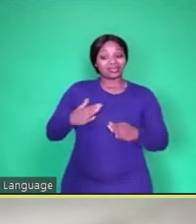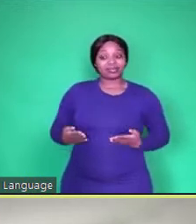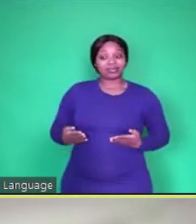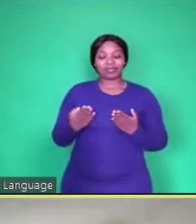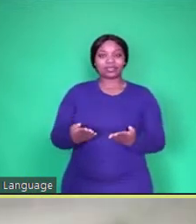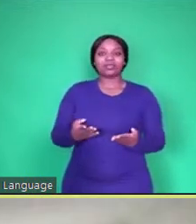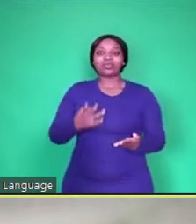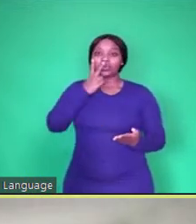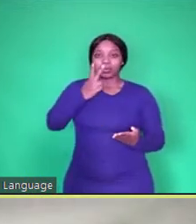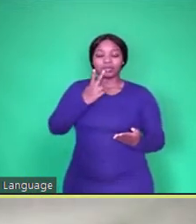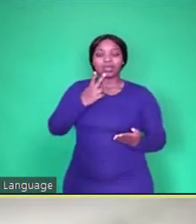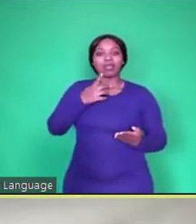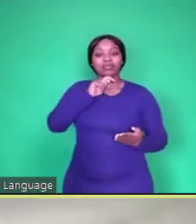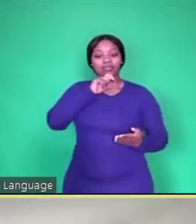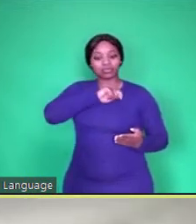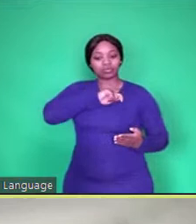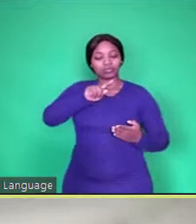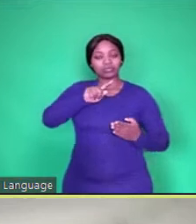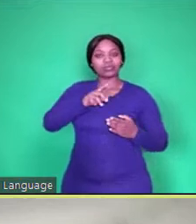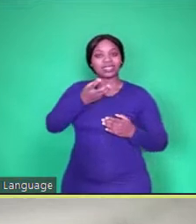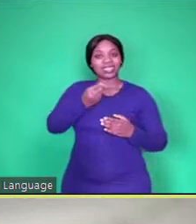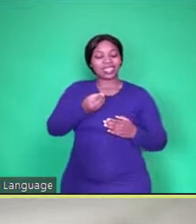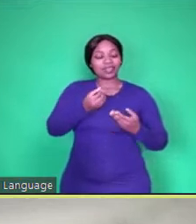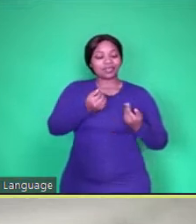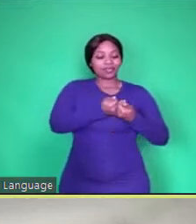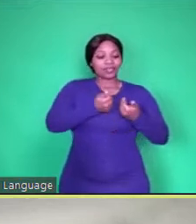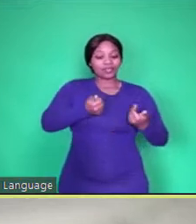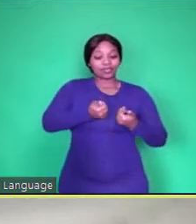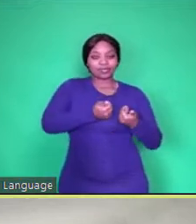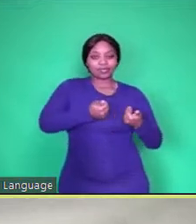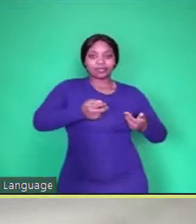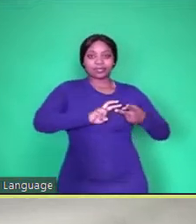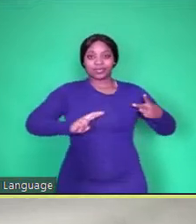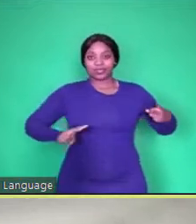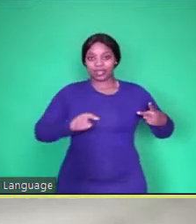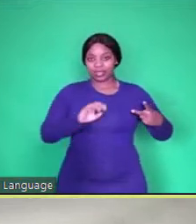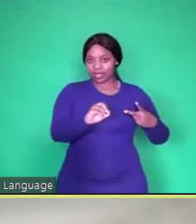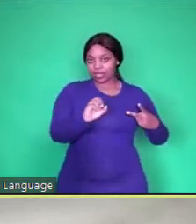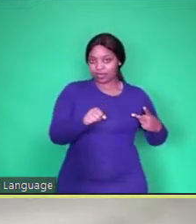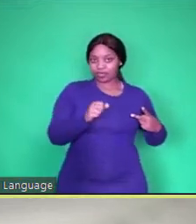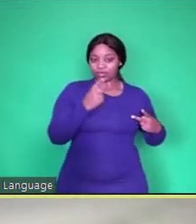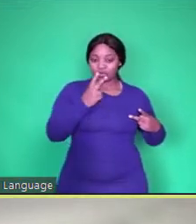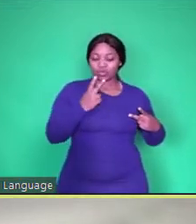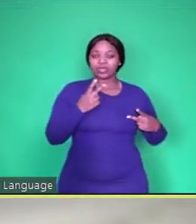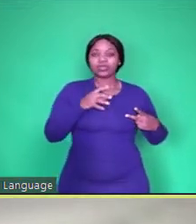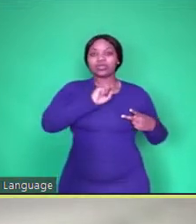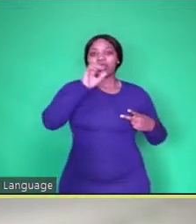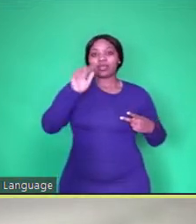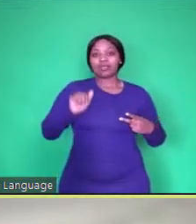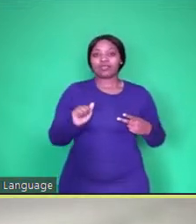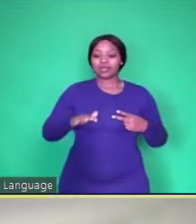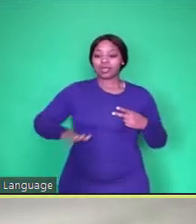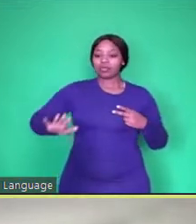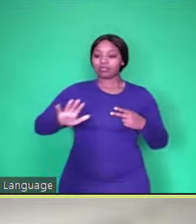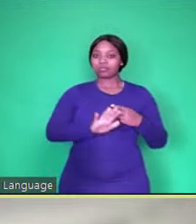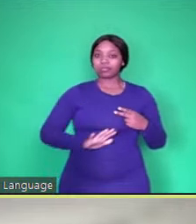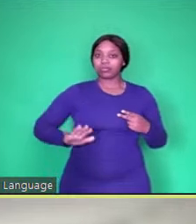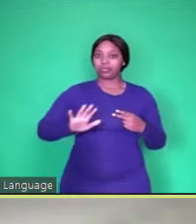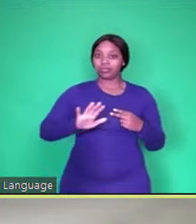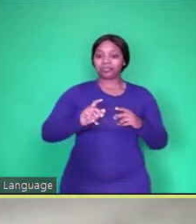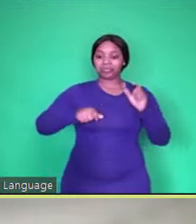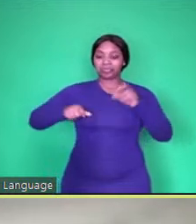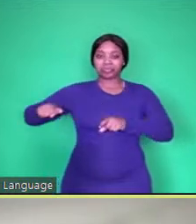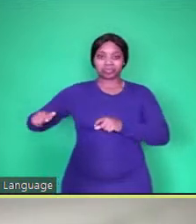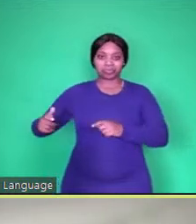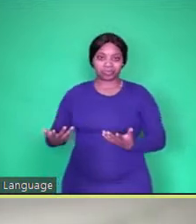spatial divide when looking at the South African population. One of the ways, and an important way in which this